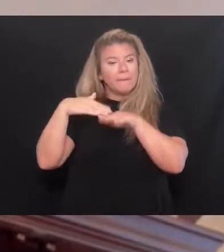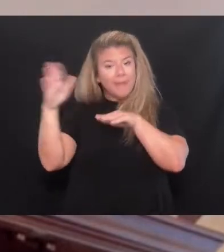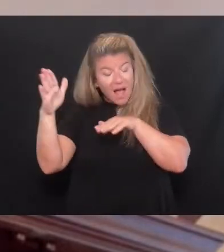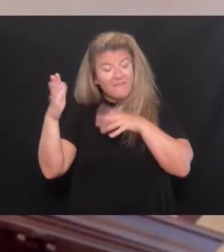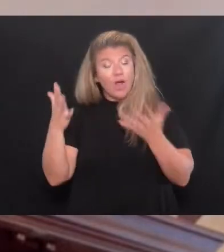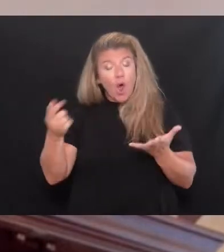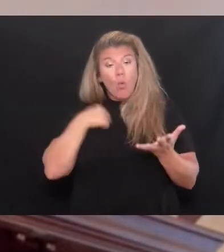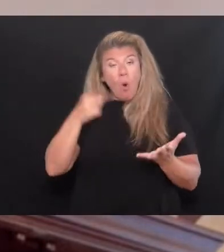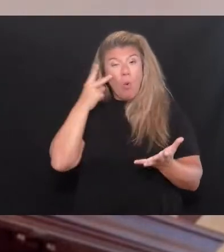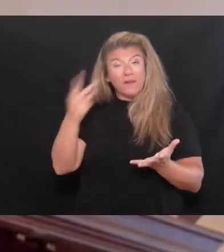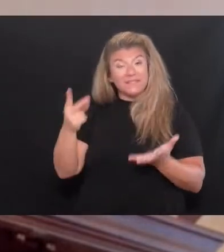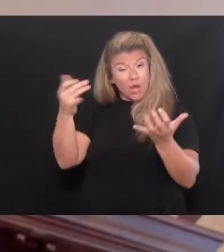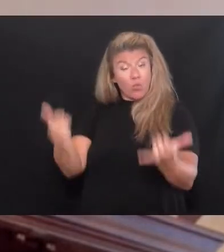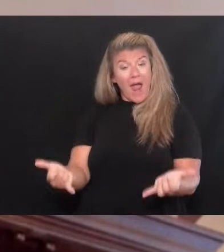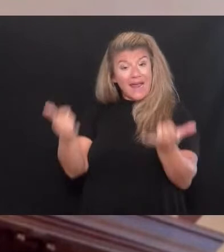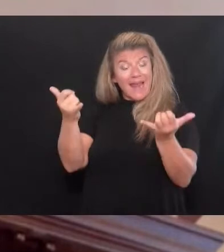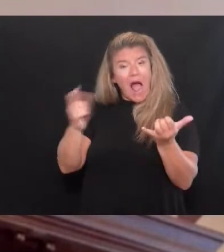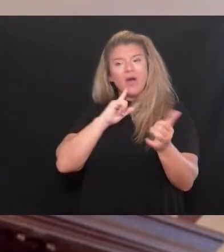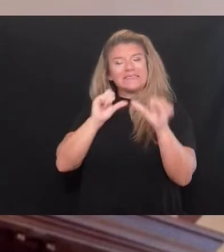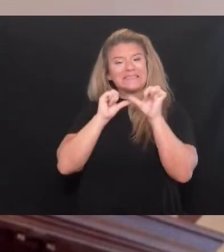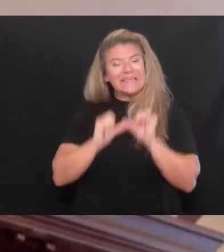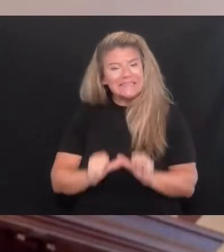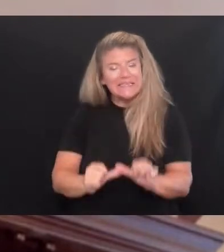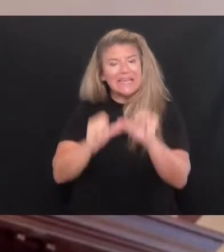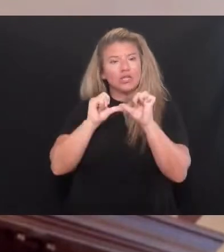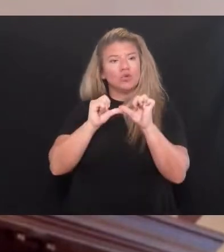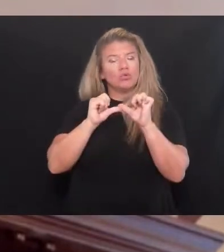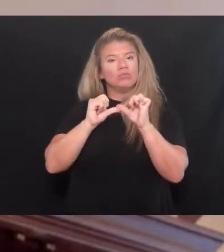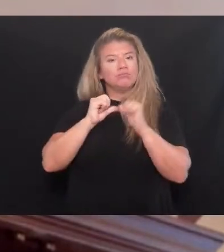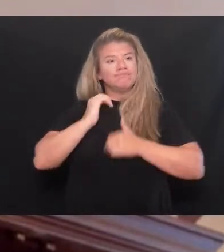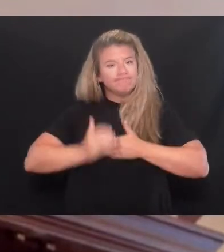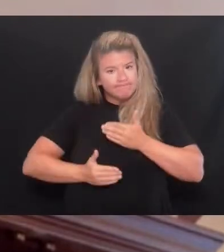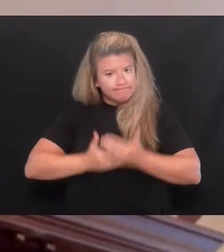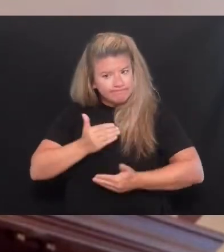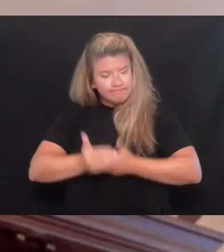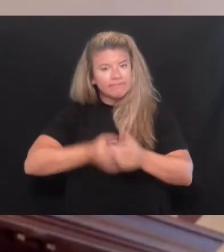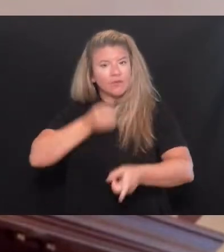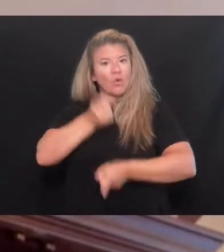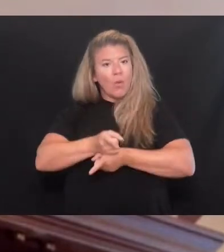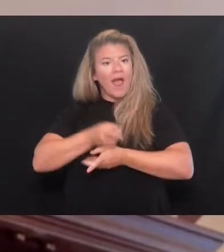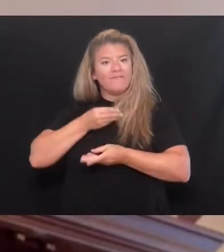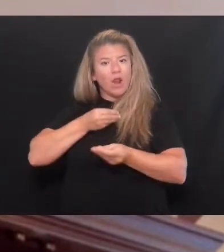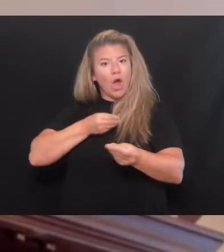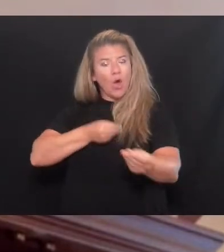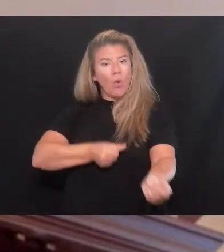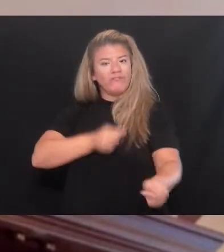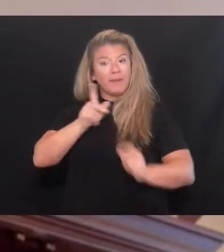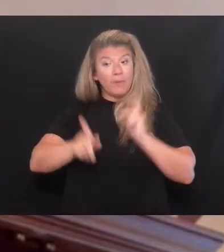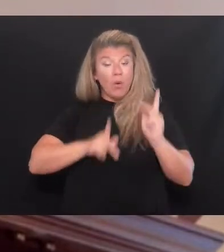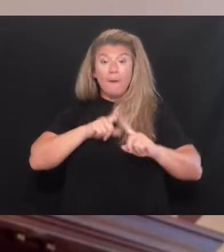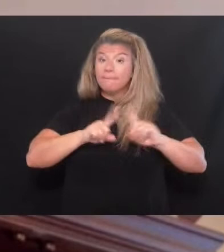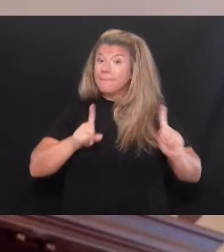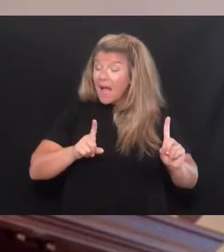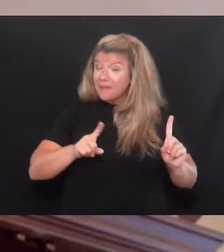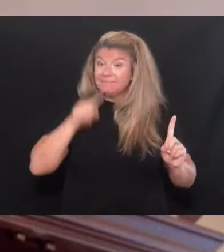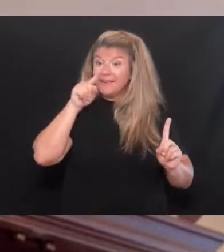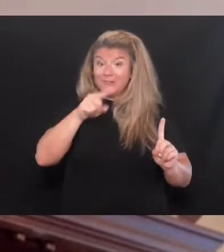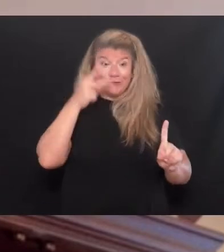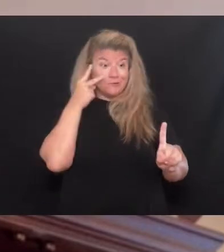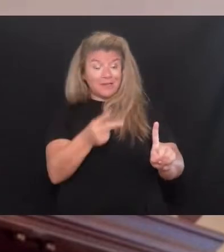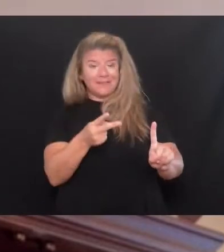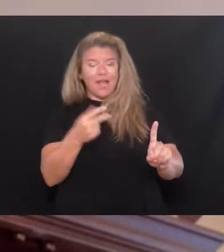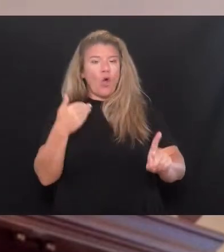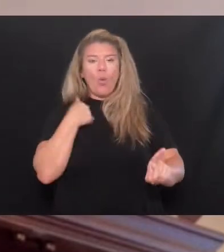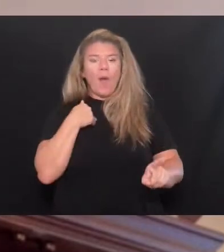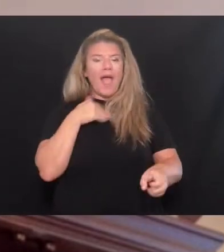we see right now is continued steady flow of people, but as you pointed out, we have plenty